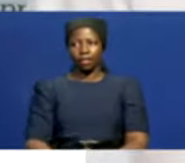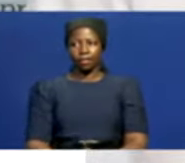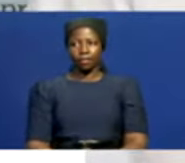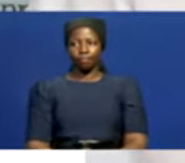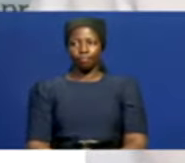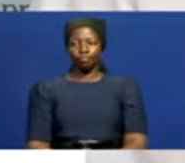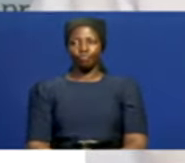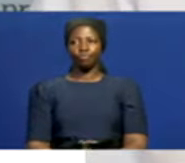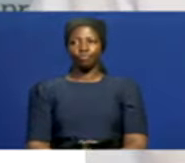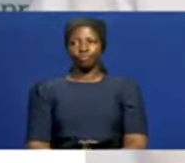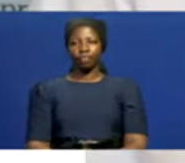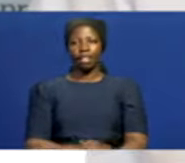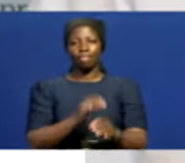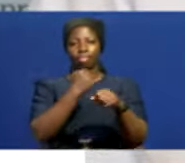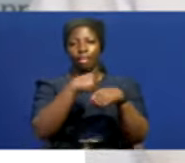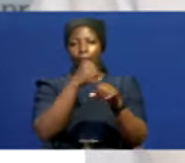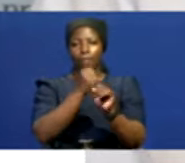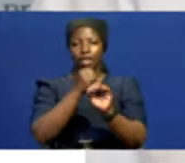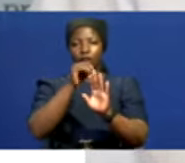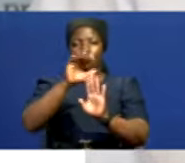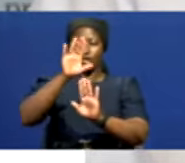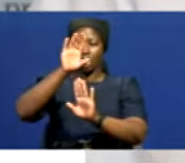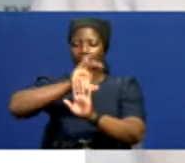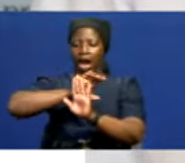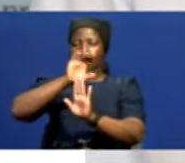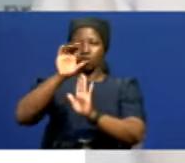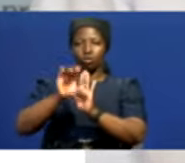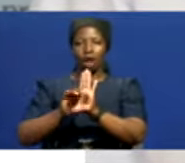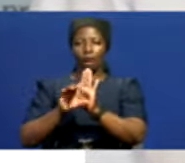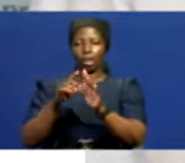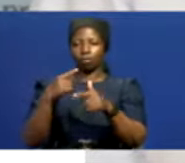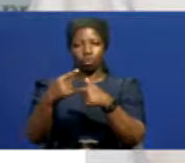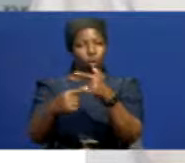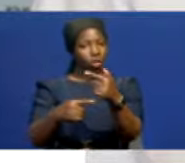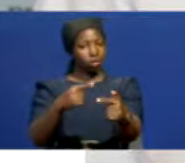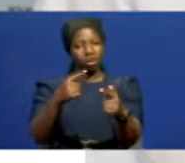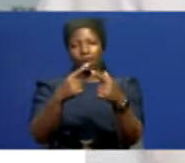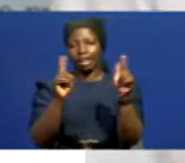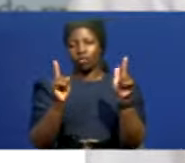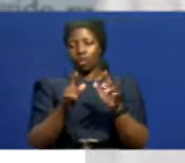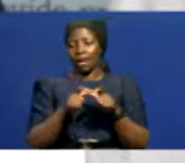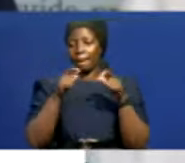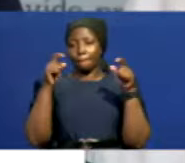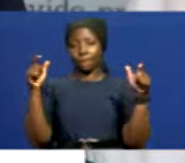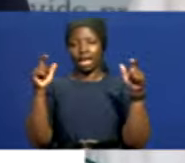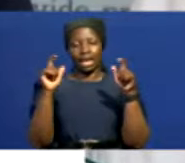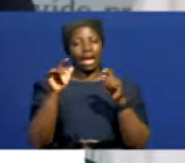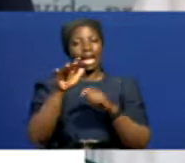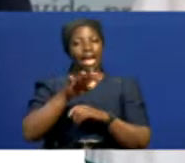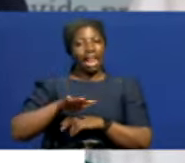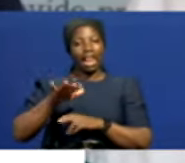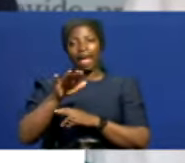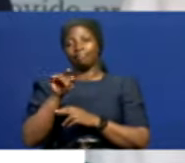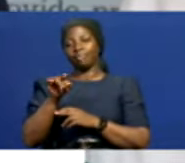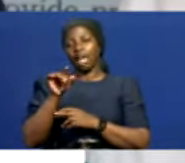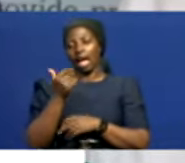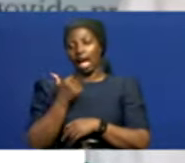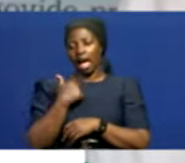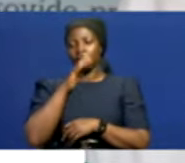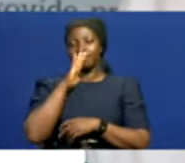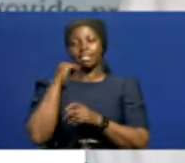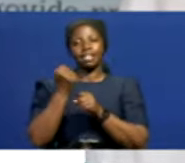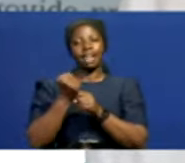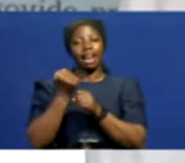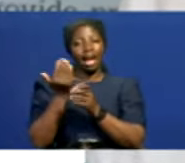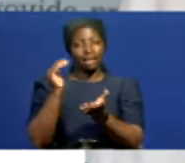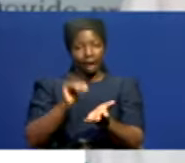The crafting of the curricula is ongoing, but to a very large extent it has been redone,